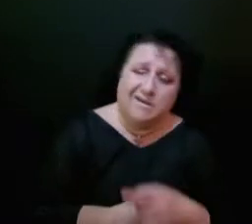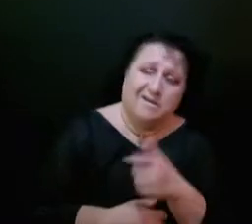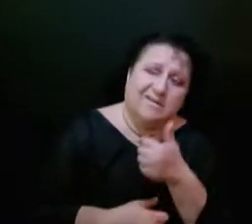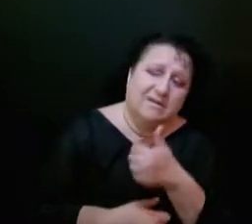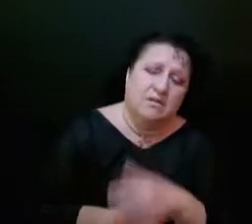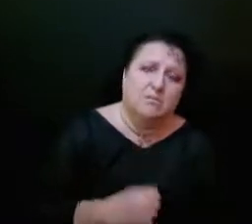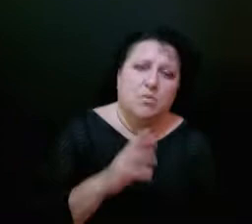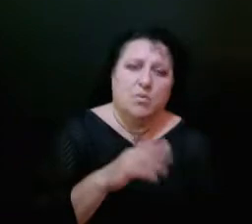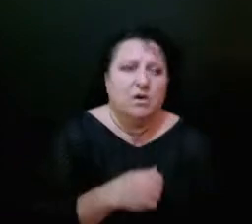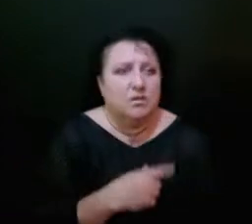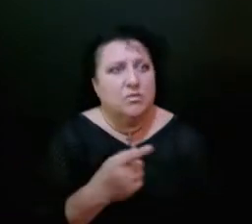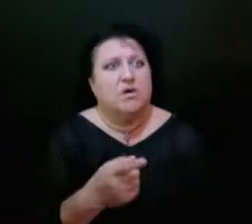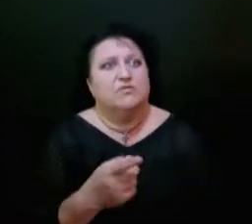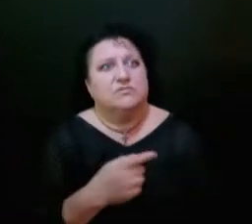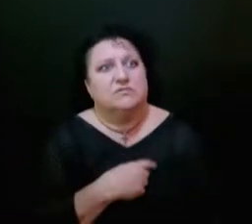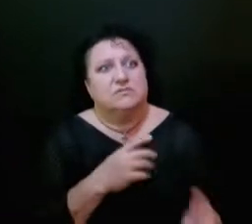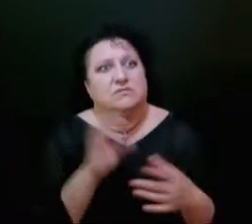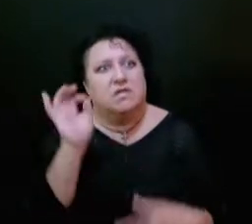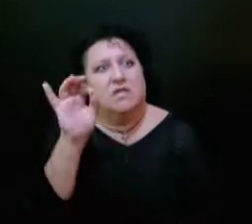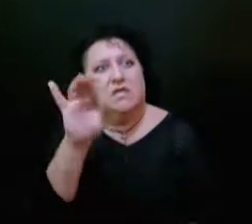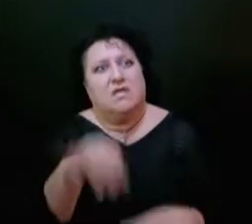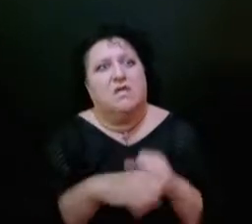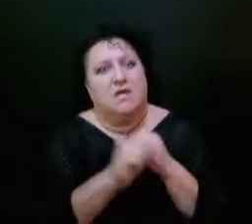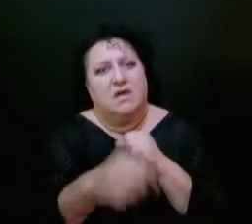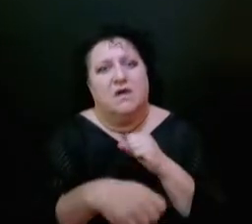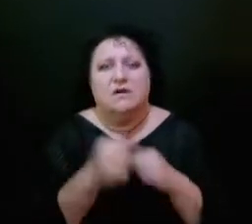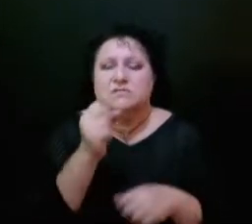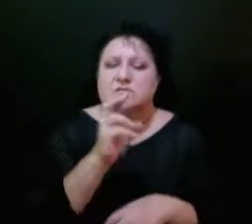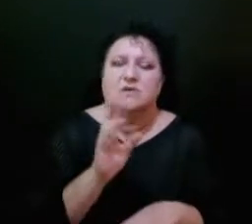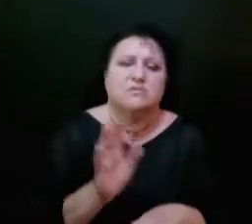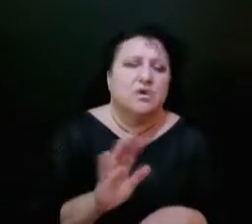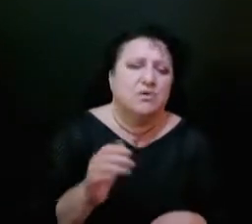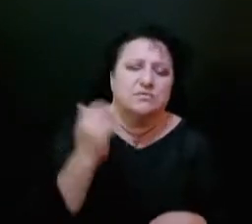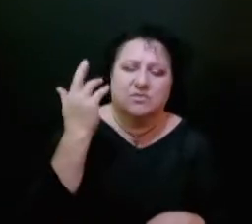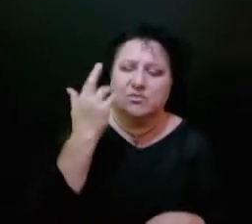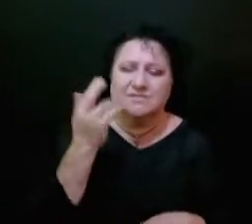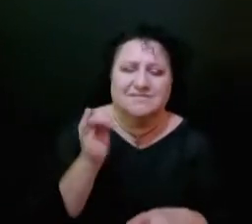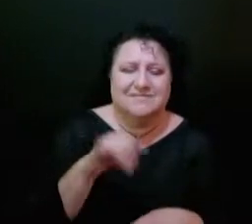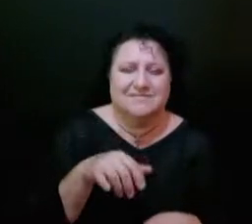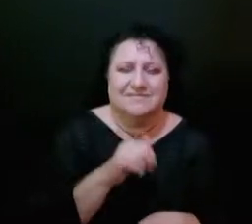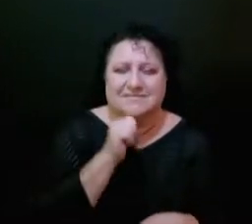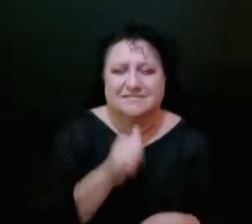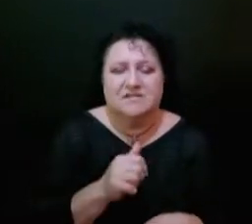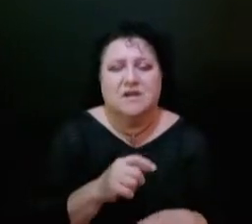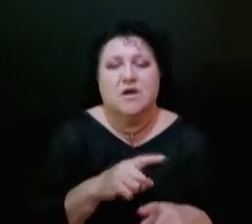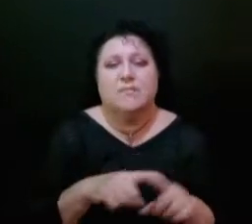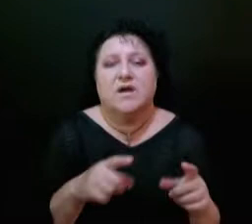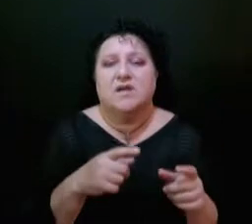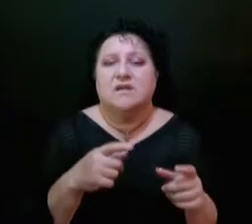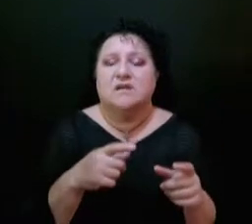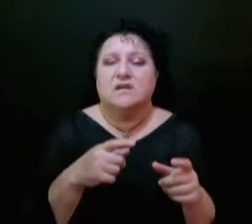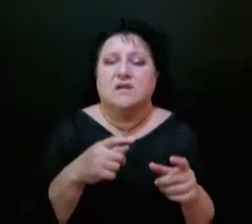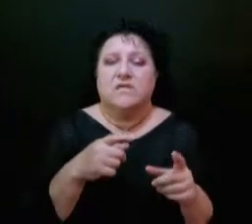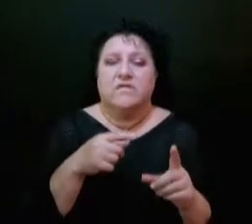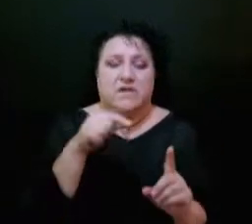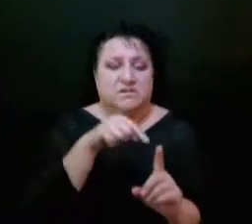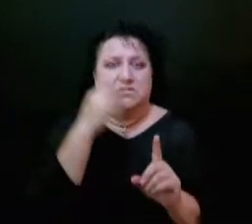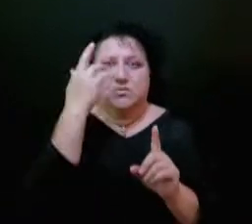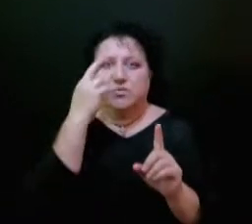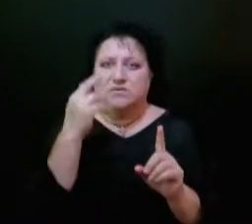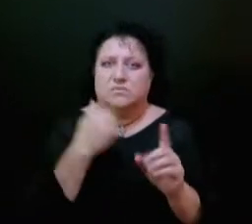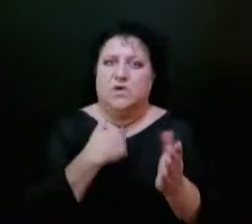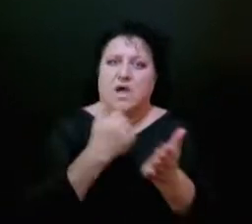too long. It wasn't for that reason. It is so that we can help you to come to know